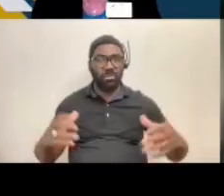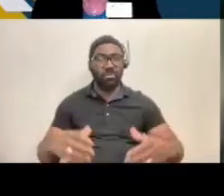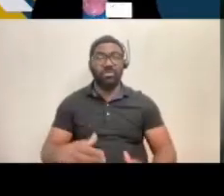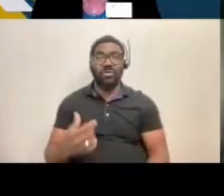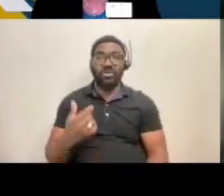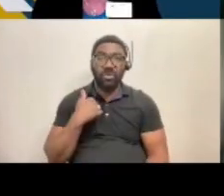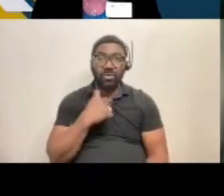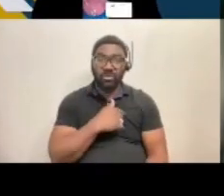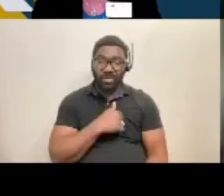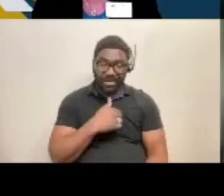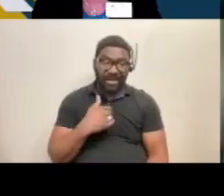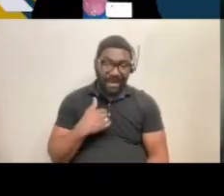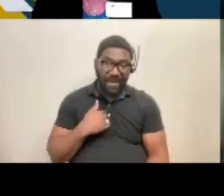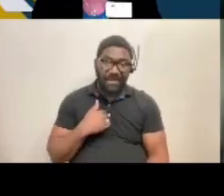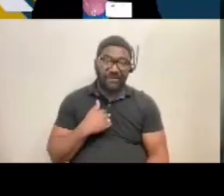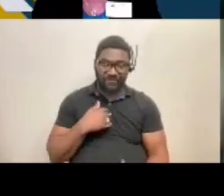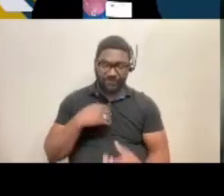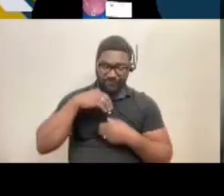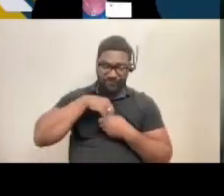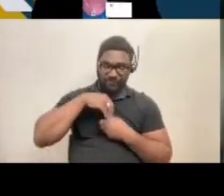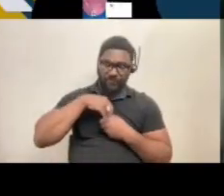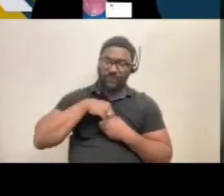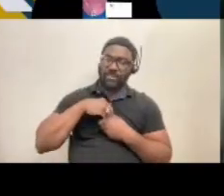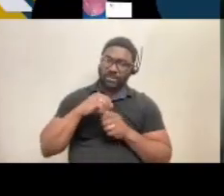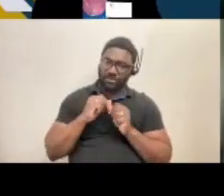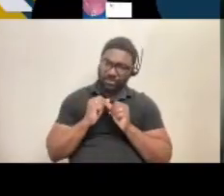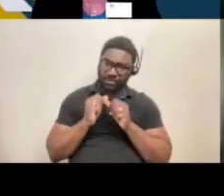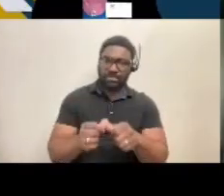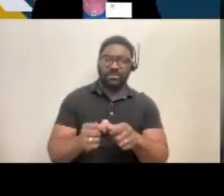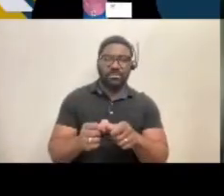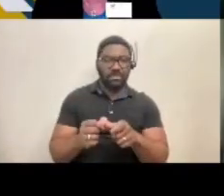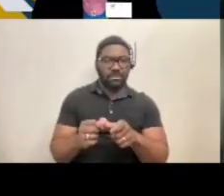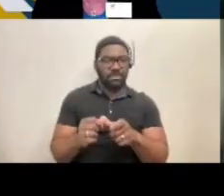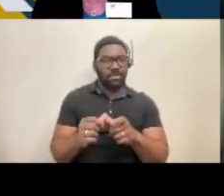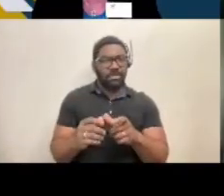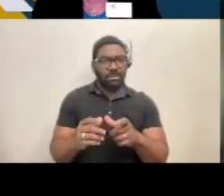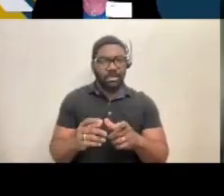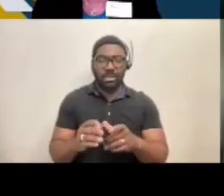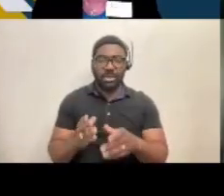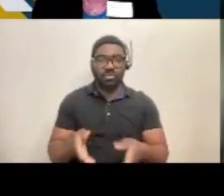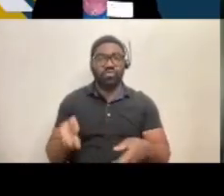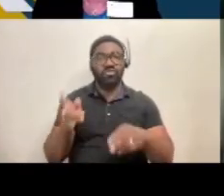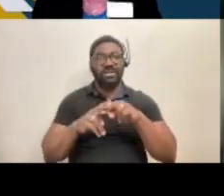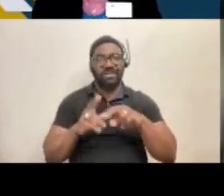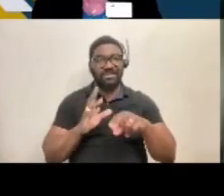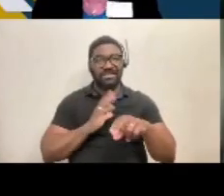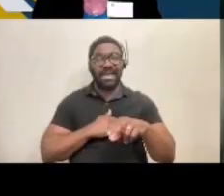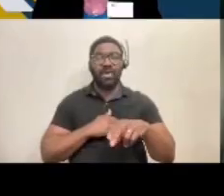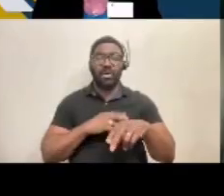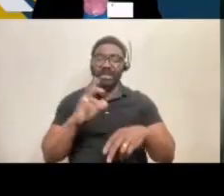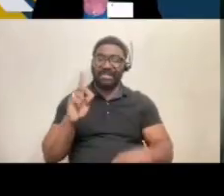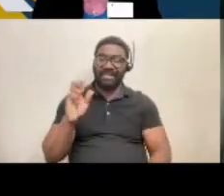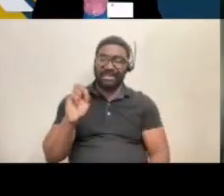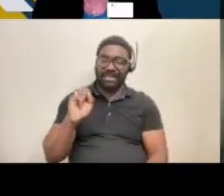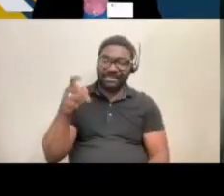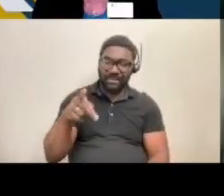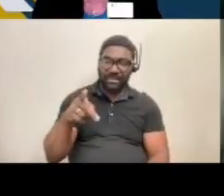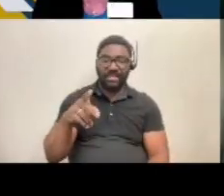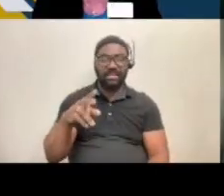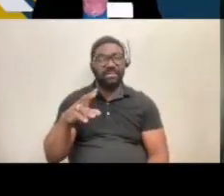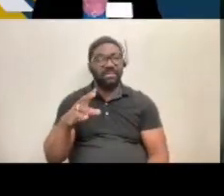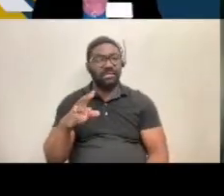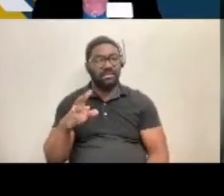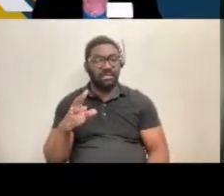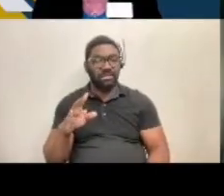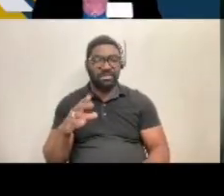an edict to increase the direct support professionals, the direct care workers in our state, and to provide them, the